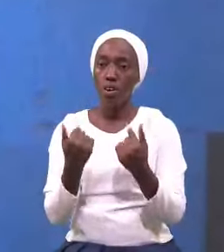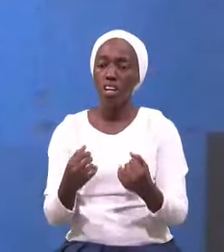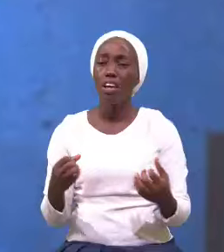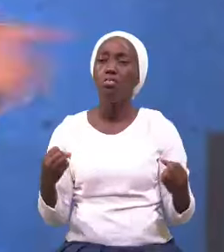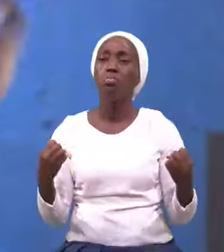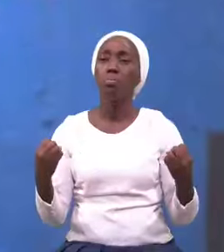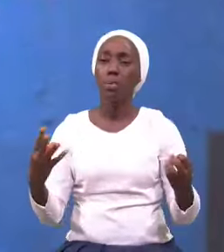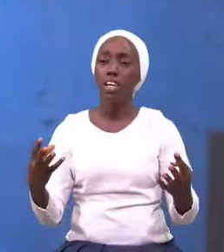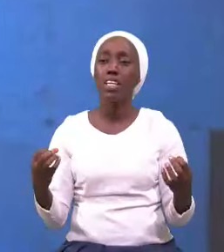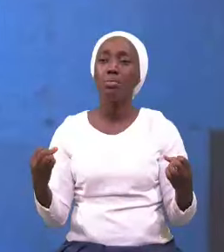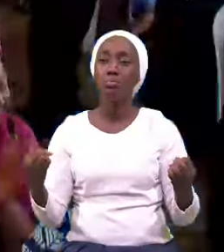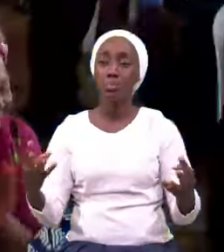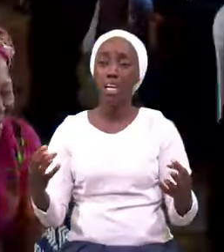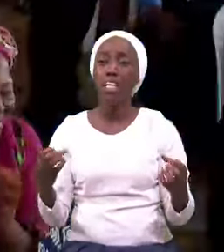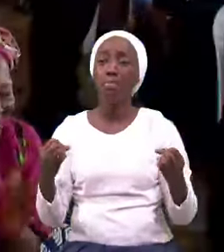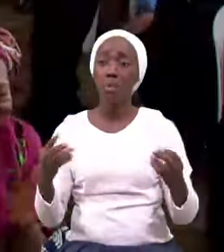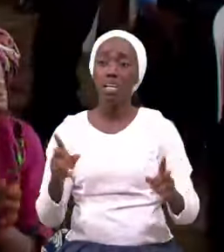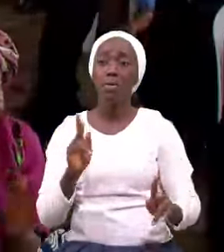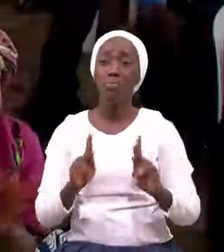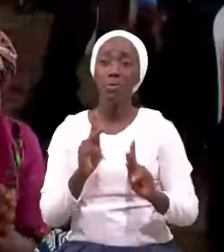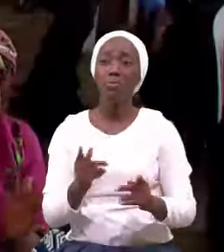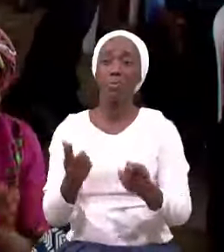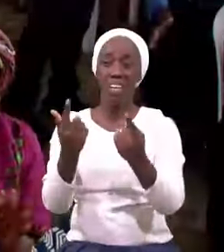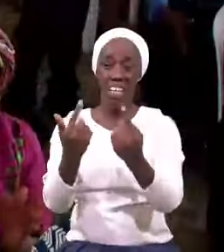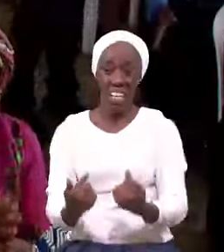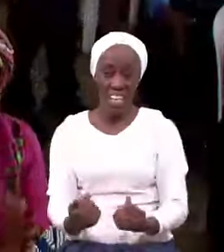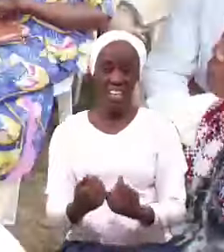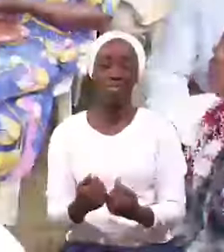Many, many people came.